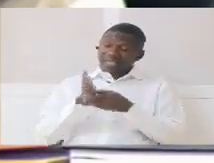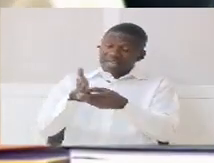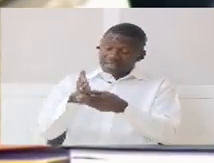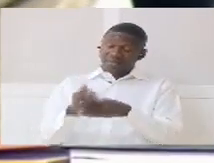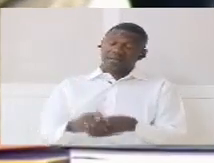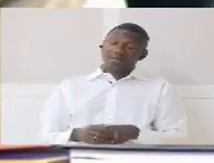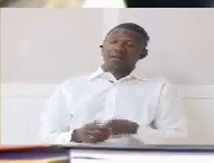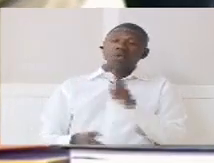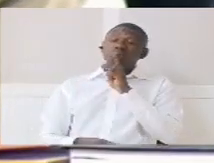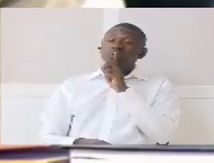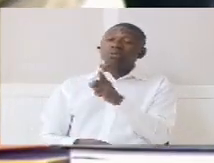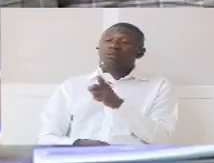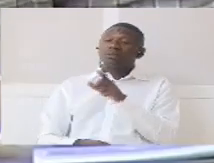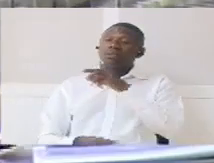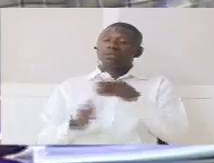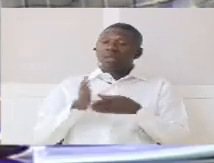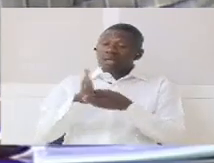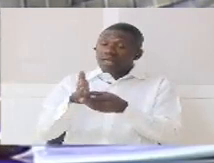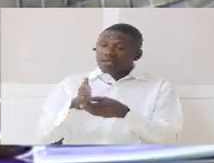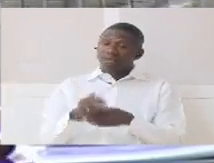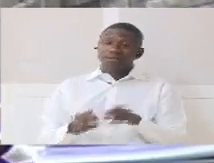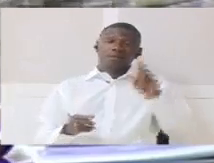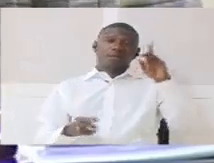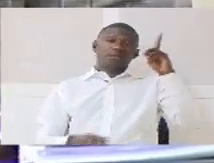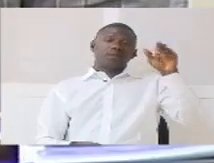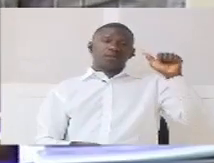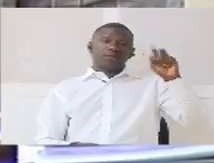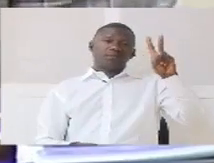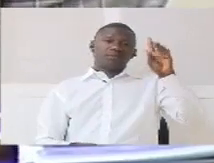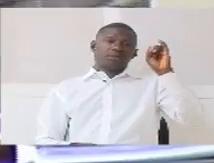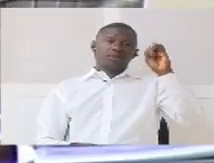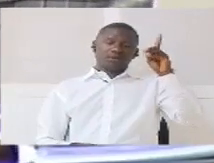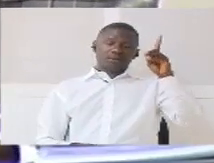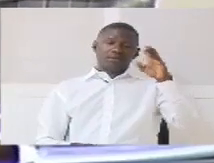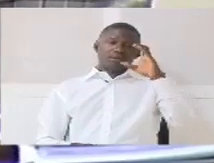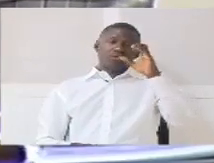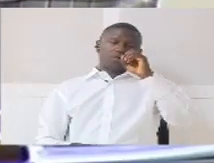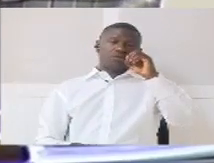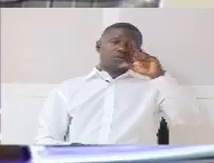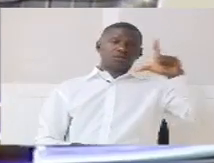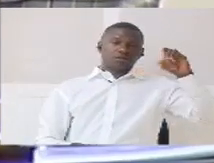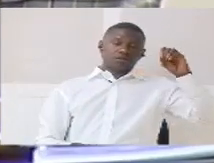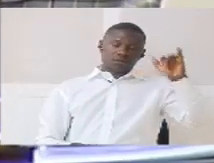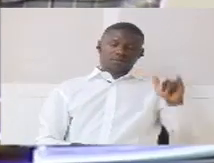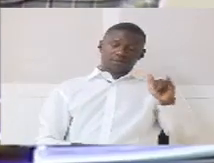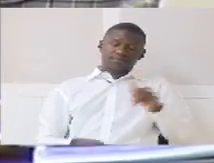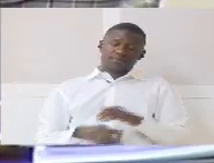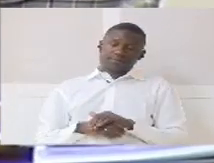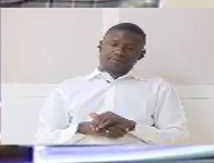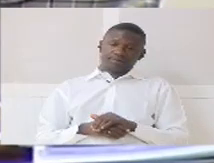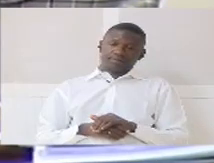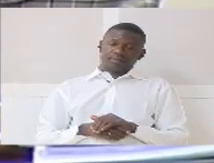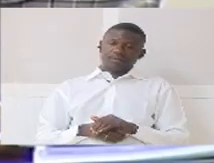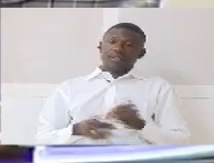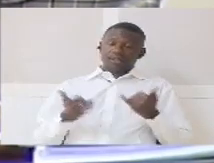that? David Kolli. Thank you very much. So, let's move to the issue of the dead bull incident at the prison.